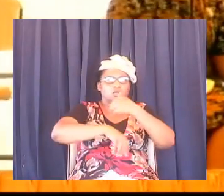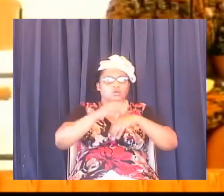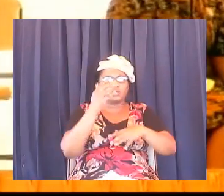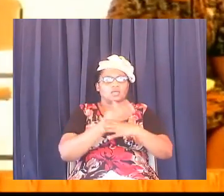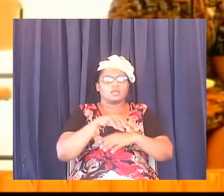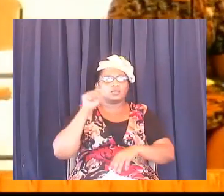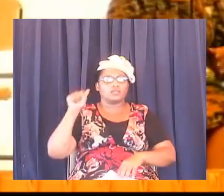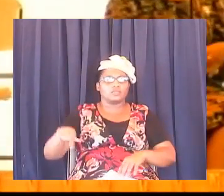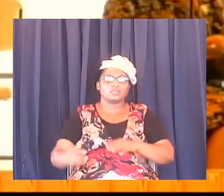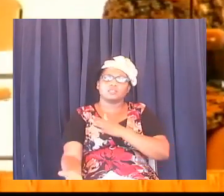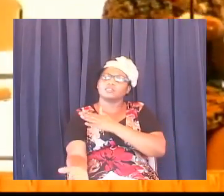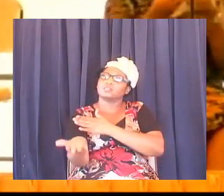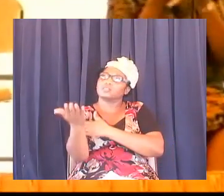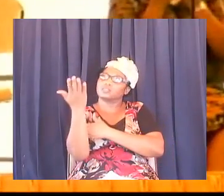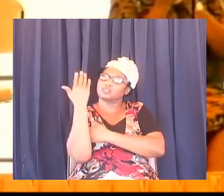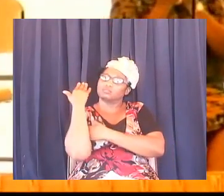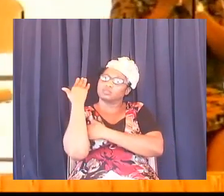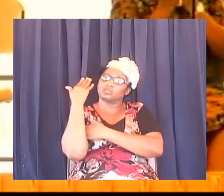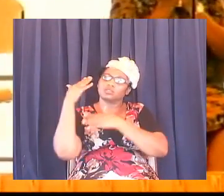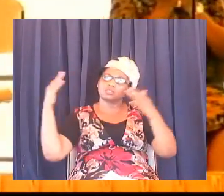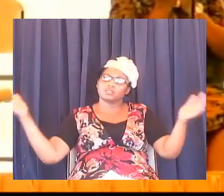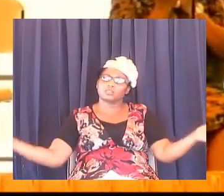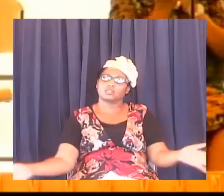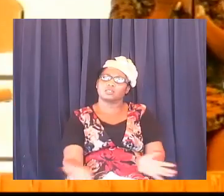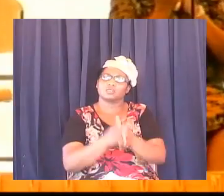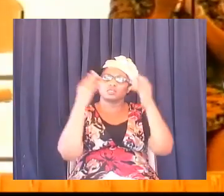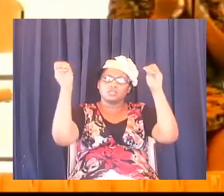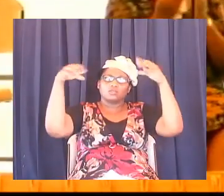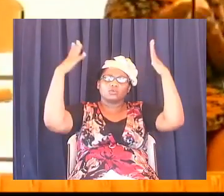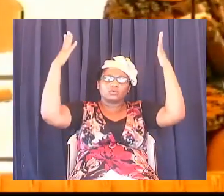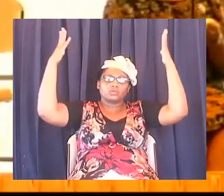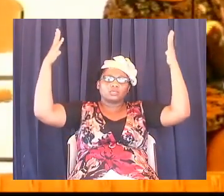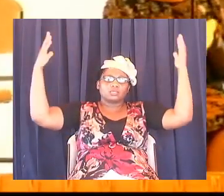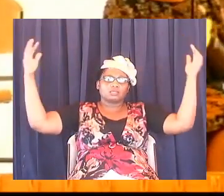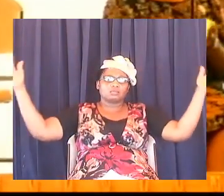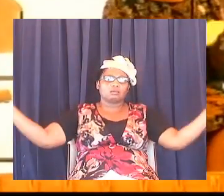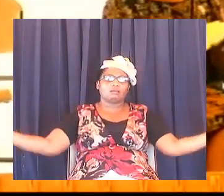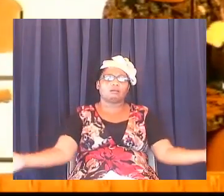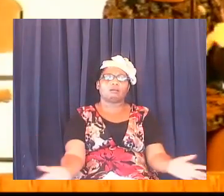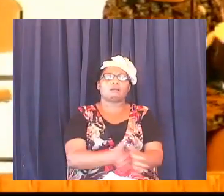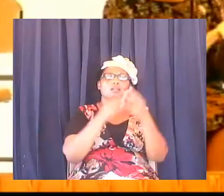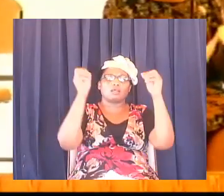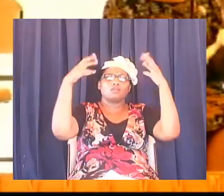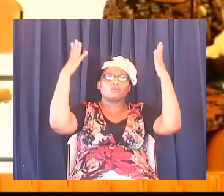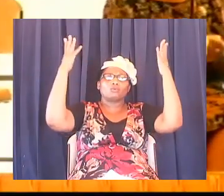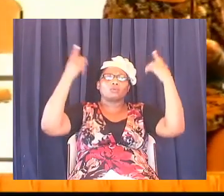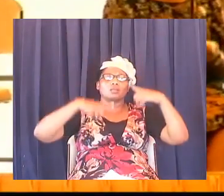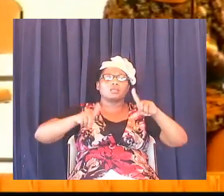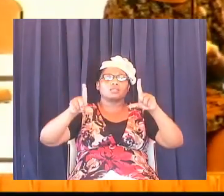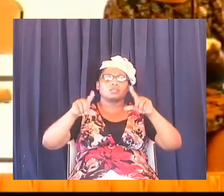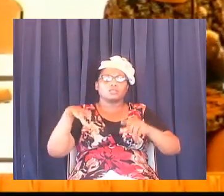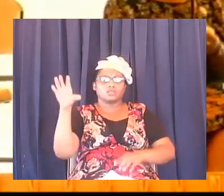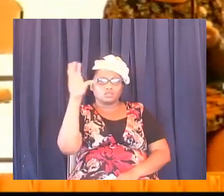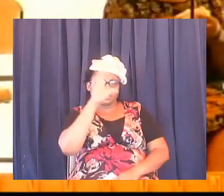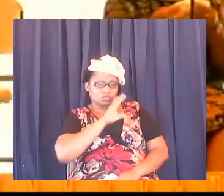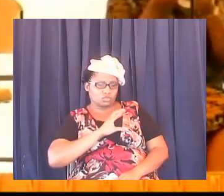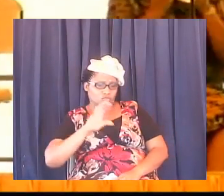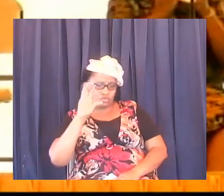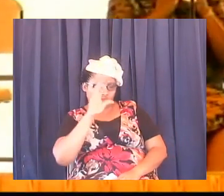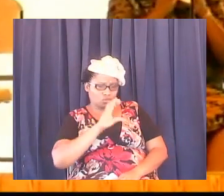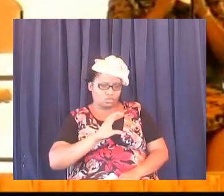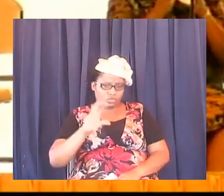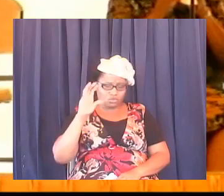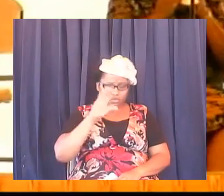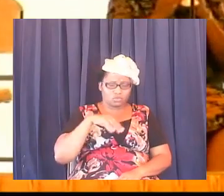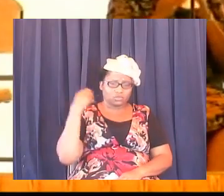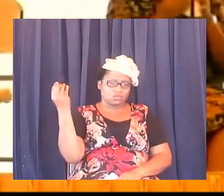Hallelujah. Thank you, Jesus. Hallelujah, mighty God. Let's just search ourselves.